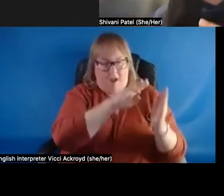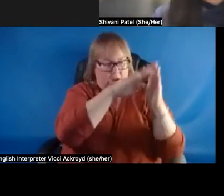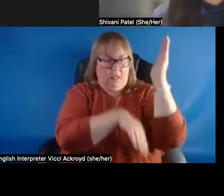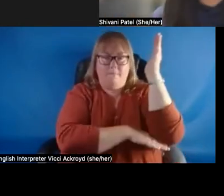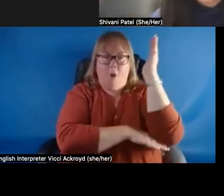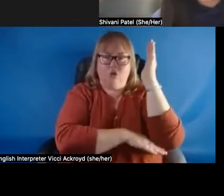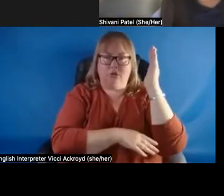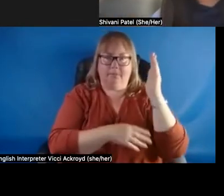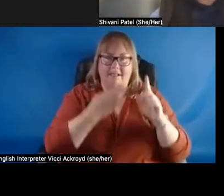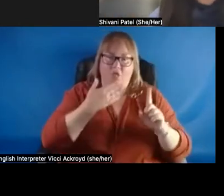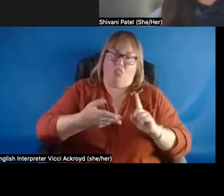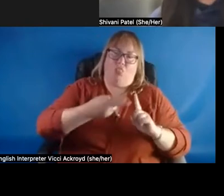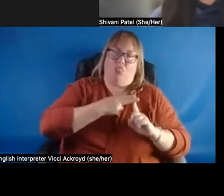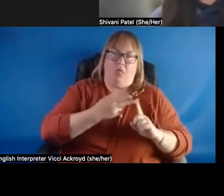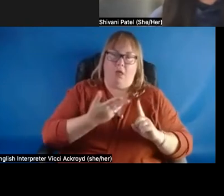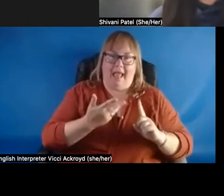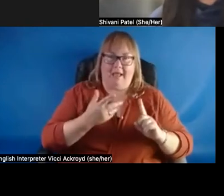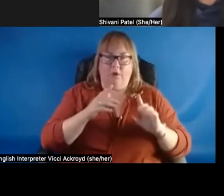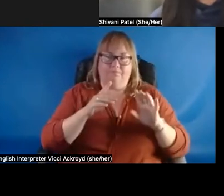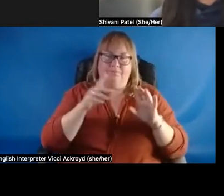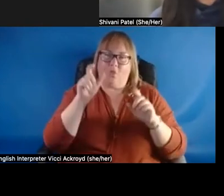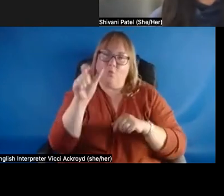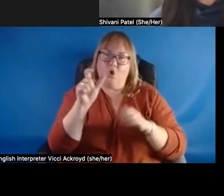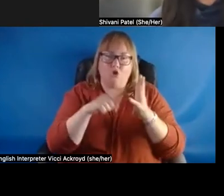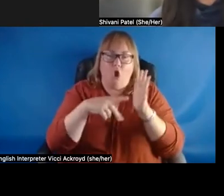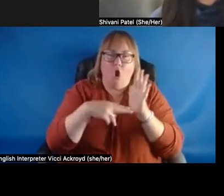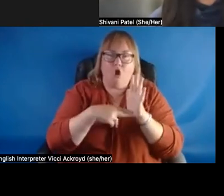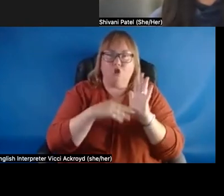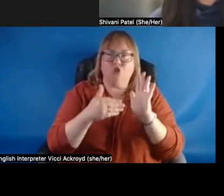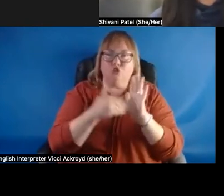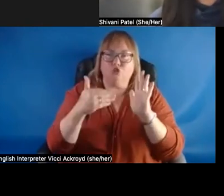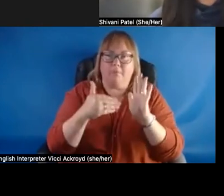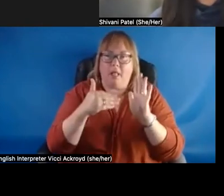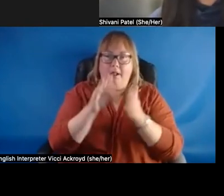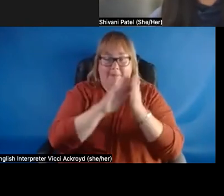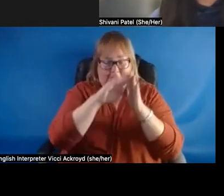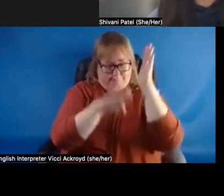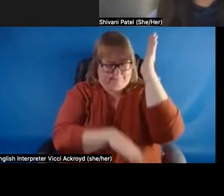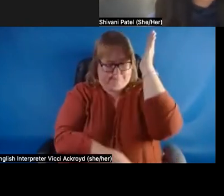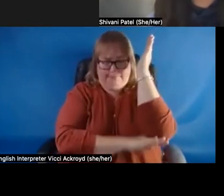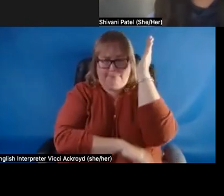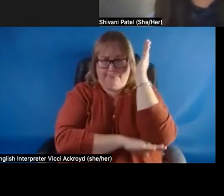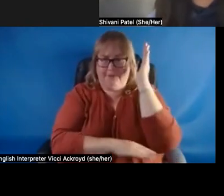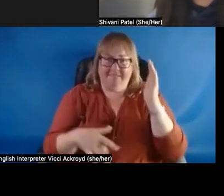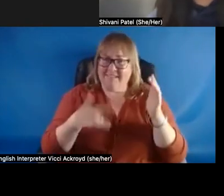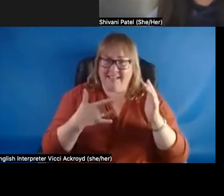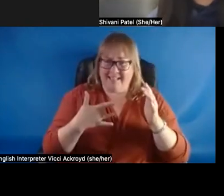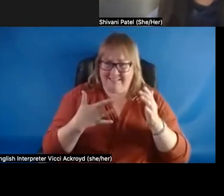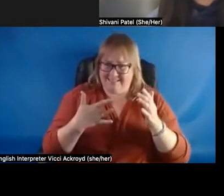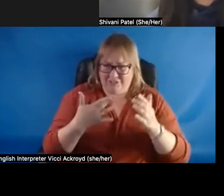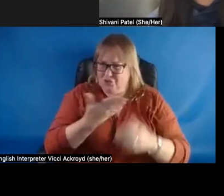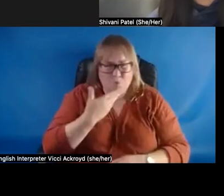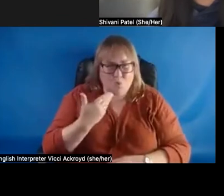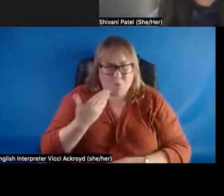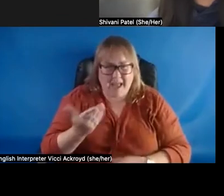or like untouchable, which I feel like is such an unfair way of talking to people and sort of